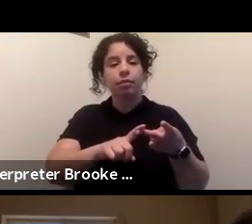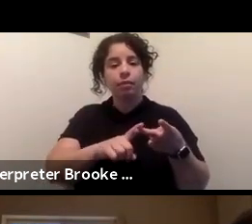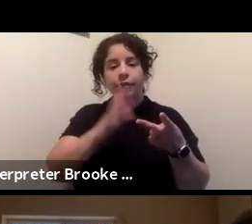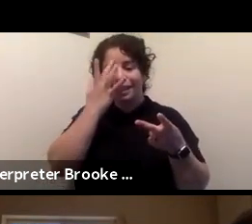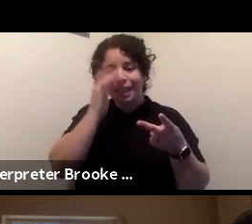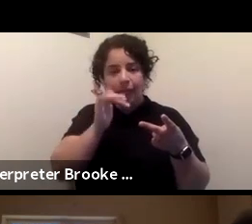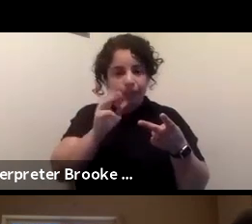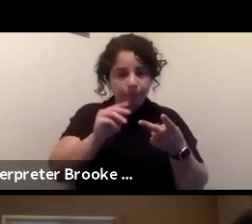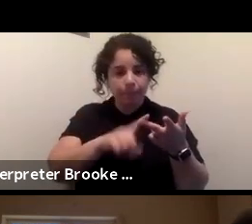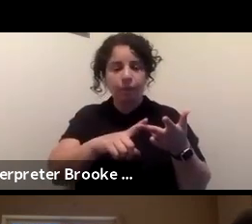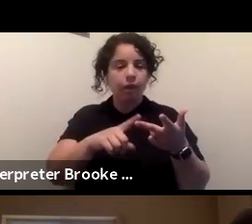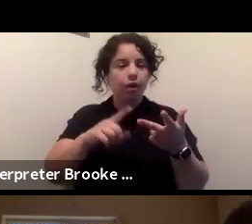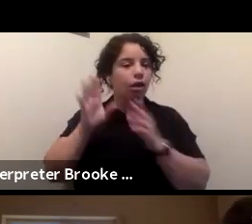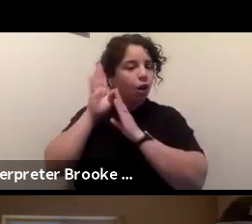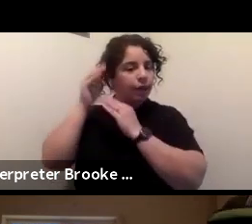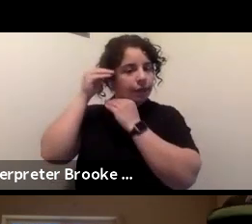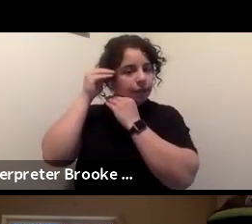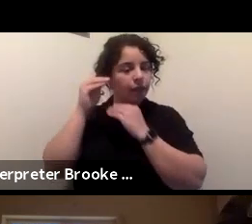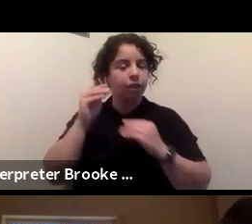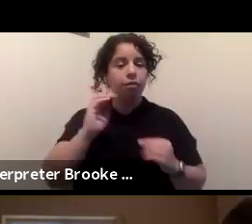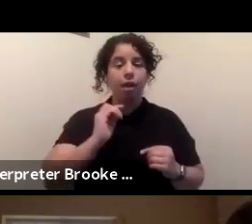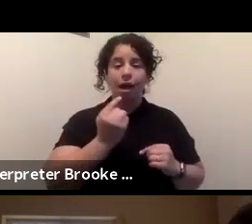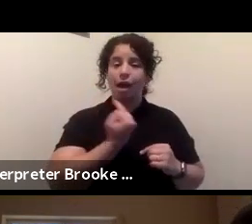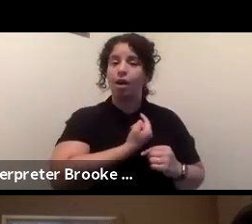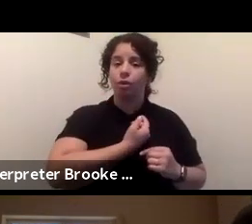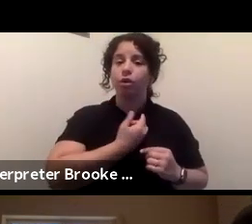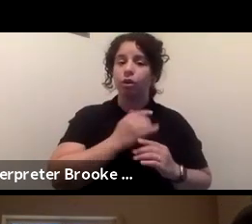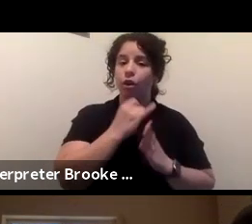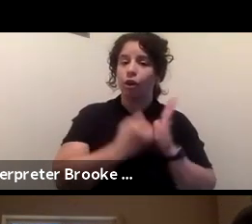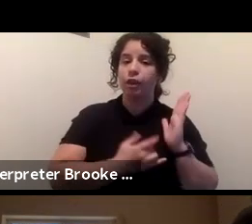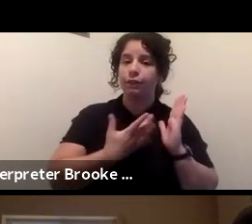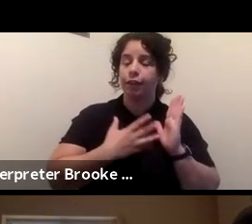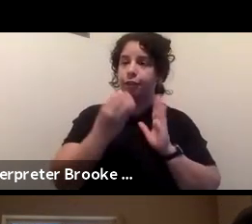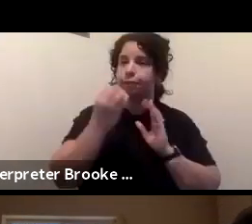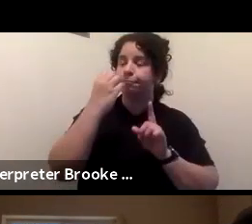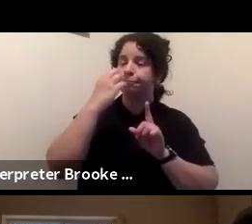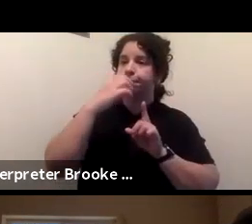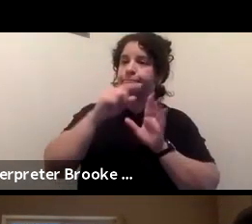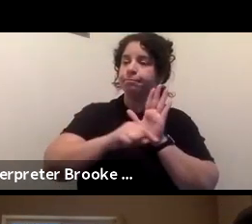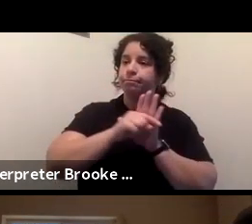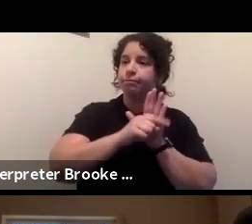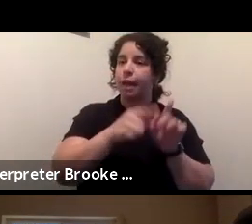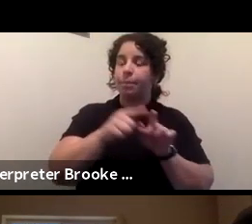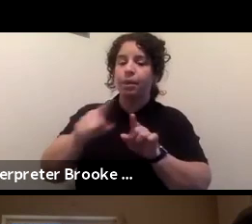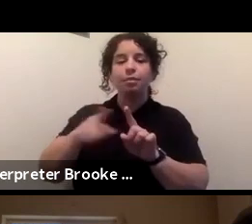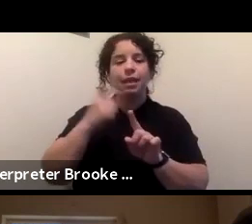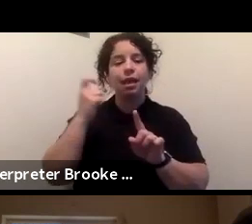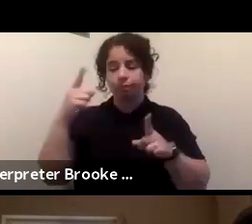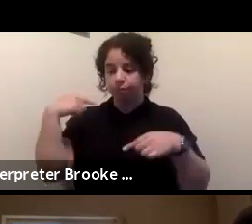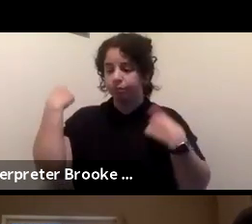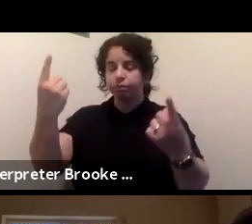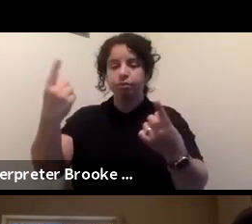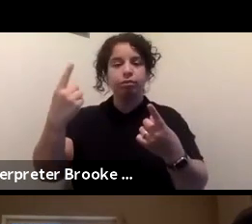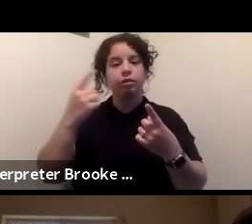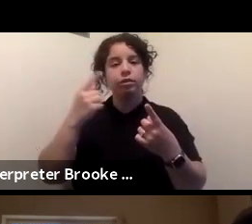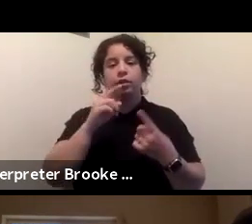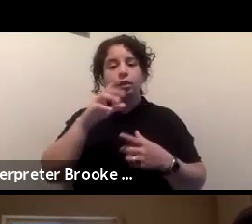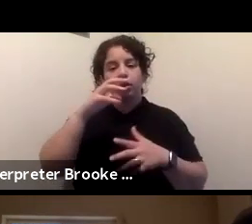deaf, disabled, and MAD artists face emerge from colonial ways of assigning value and human